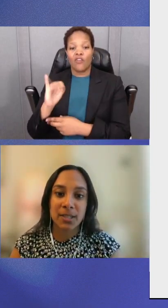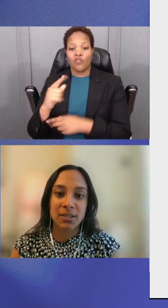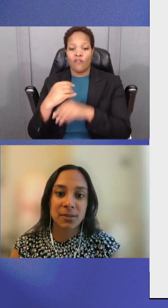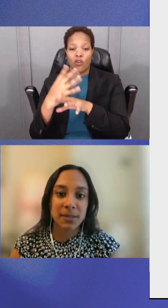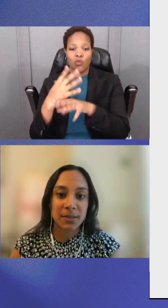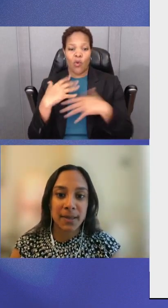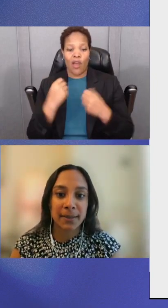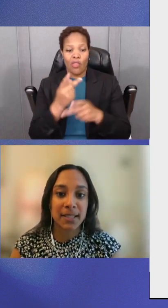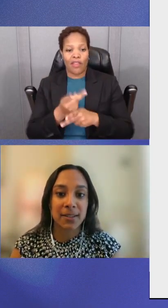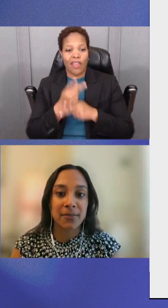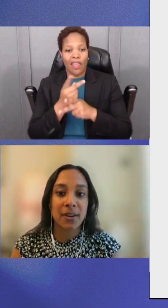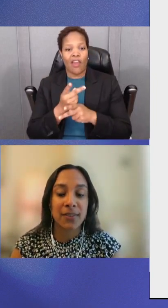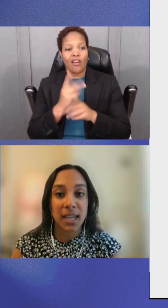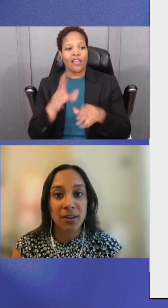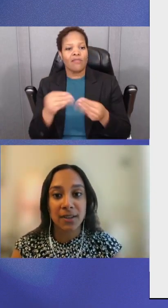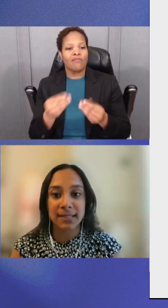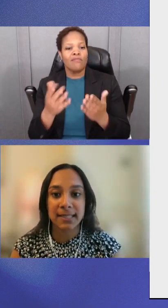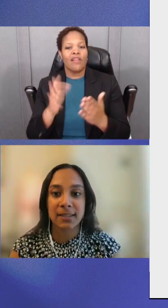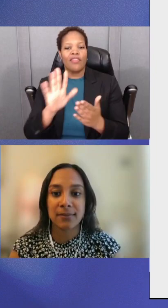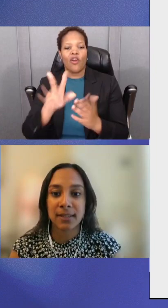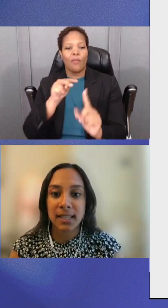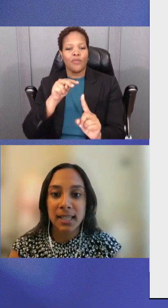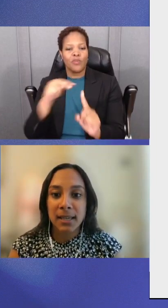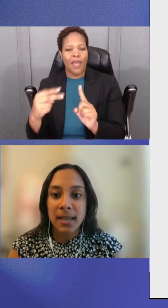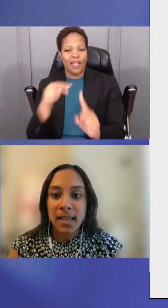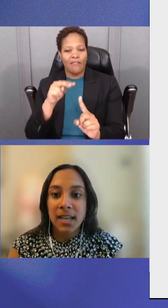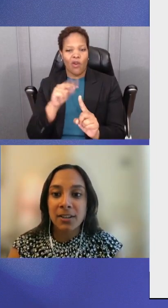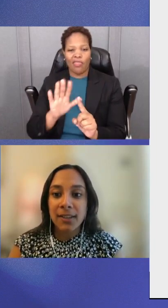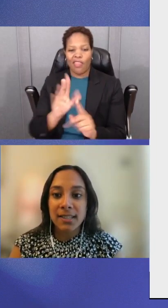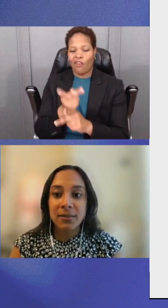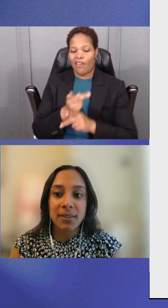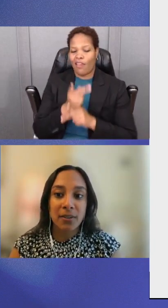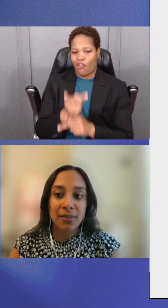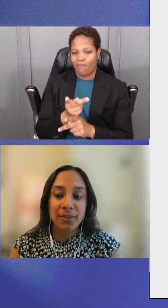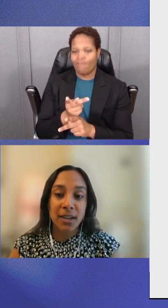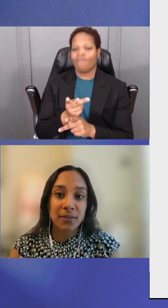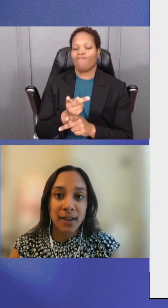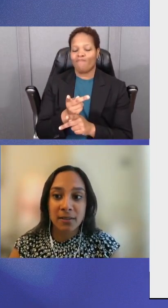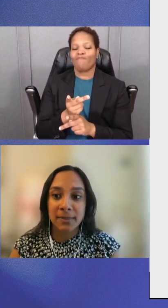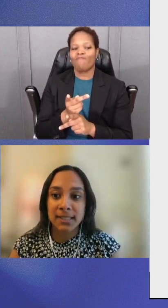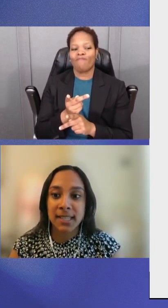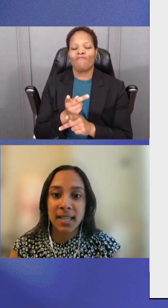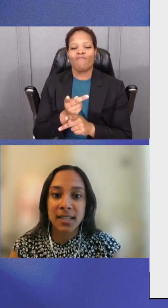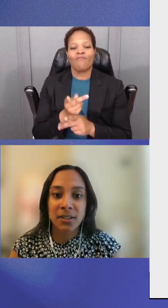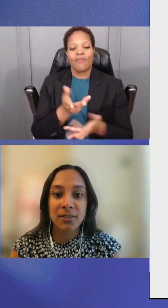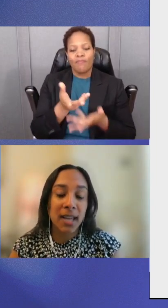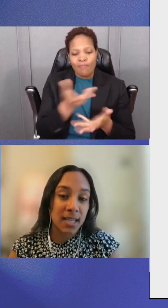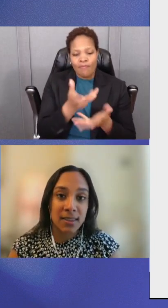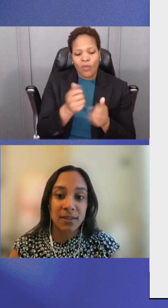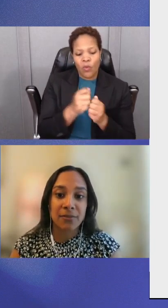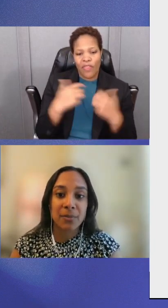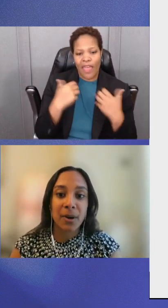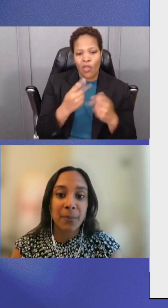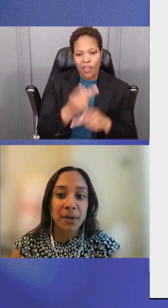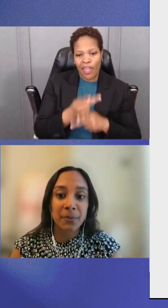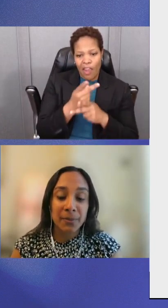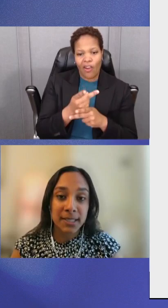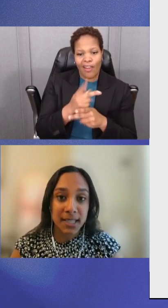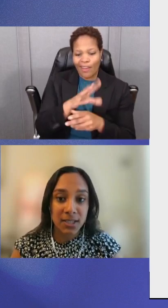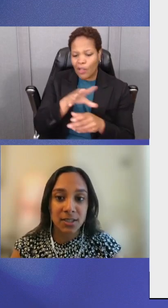a patient's perspective on the care they receive. Interfacing with healthcare environments can include anything from